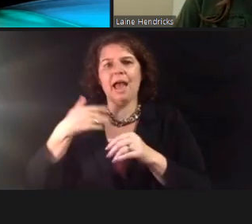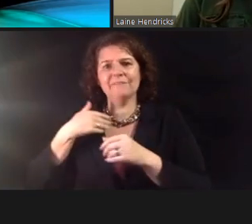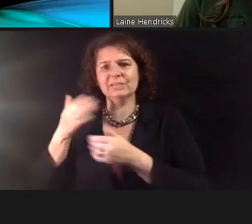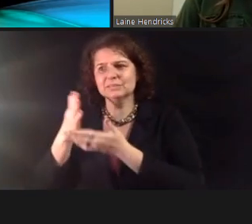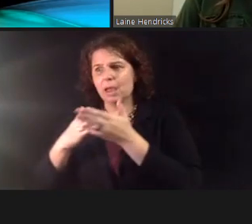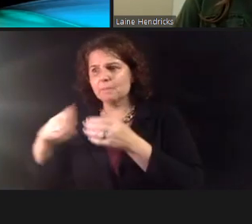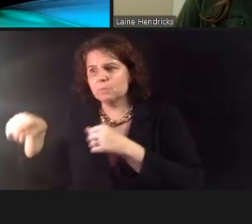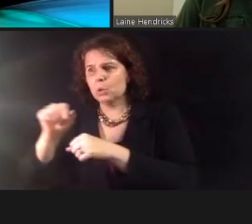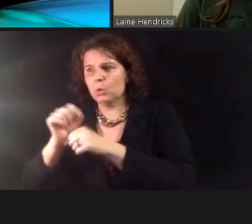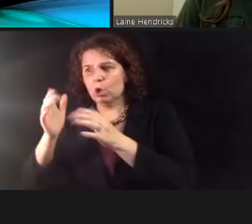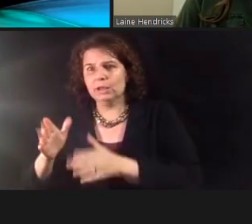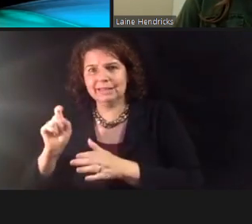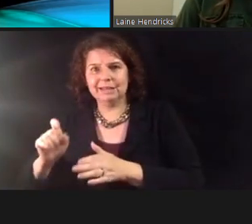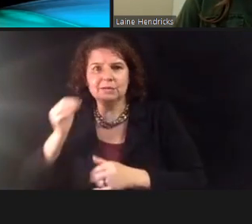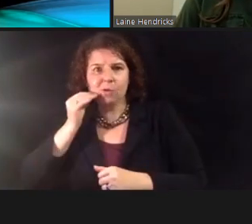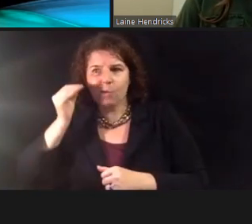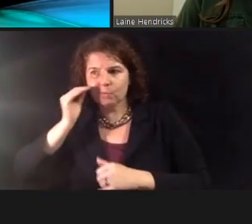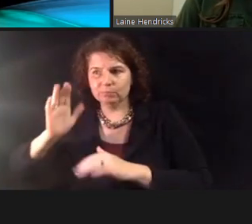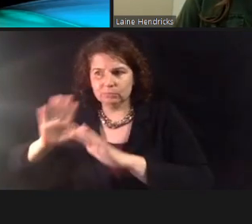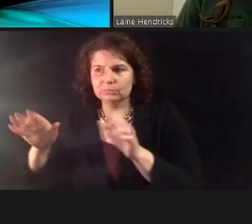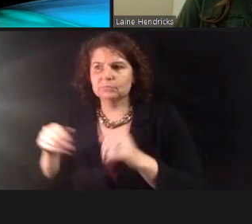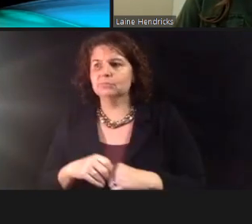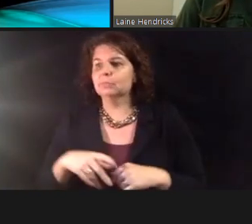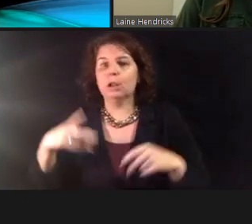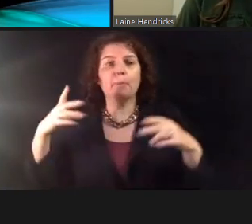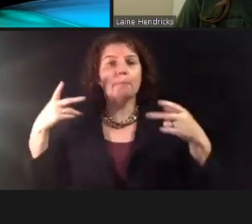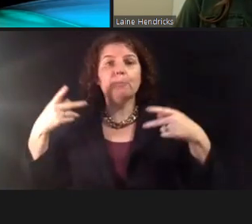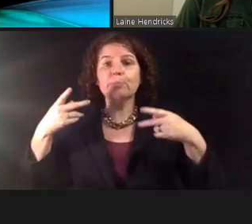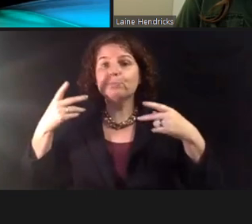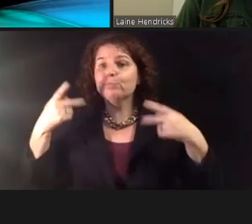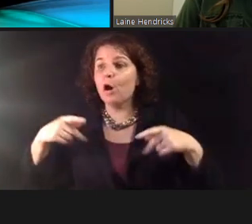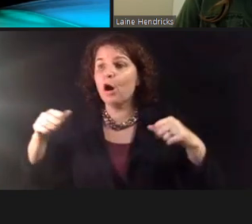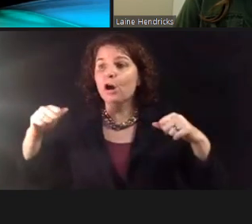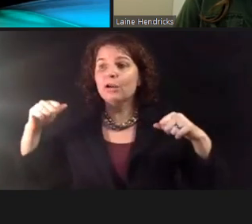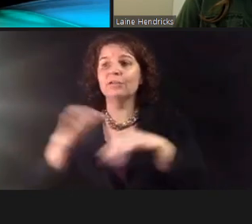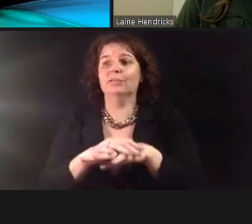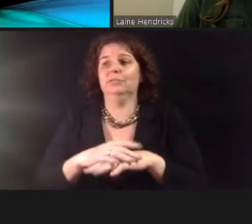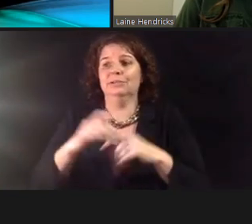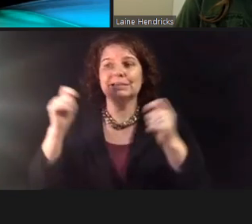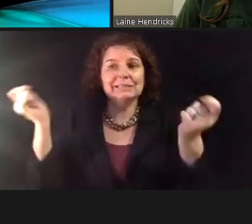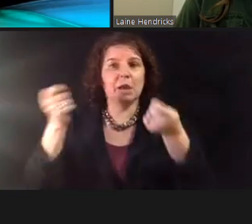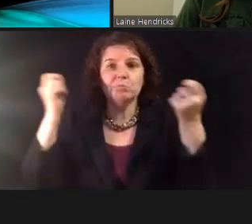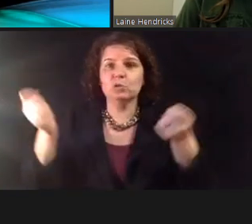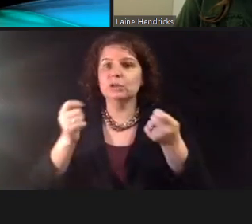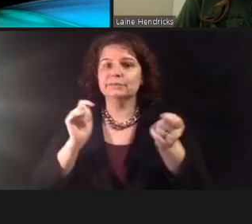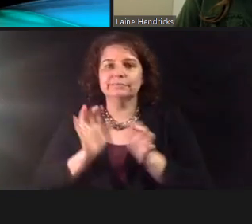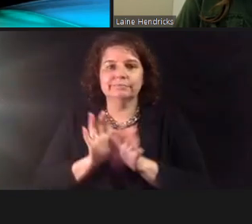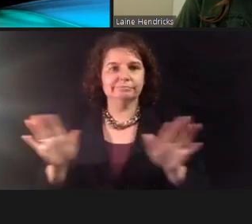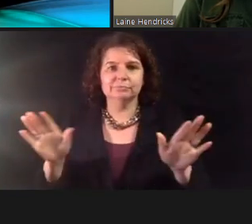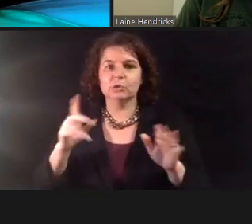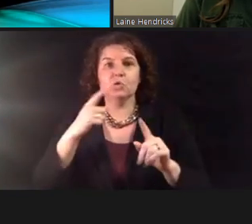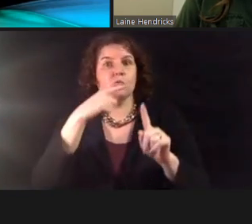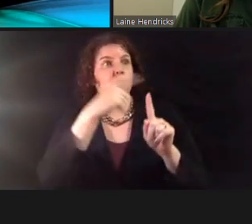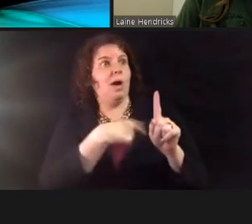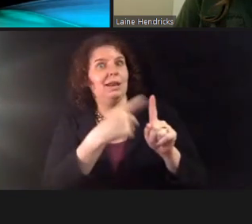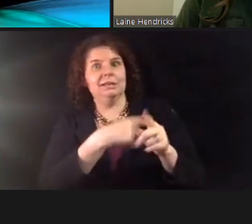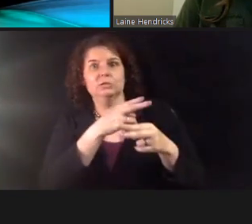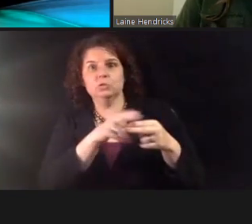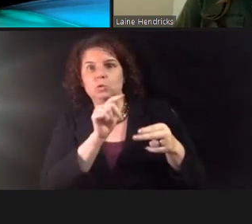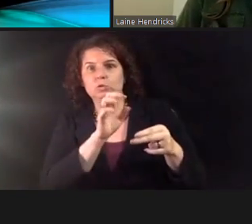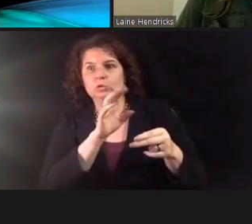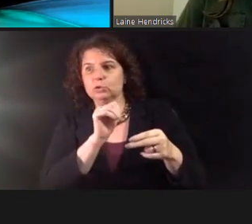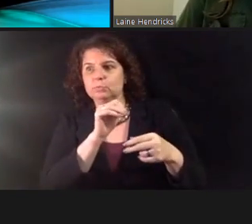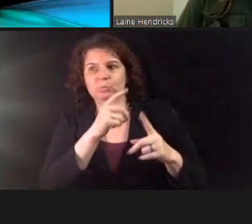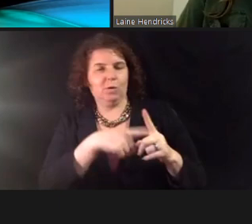having parties at a short-term rental would be a violation of our order. And so people are submitting those things as